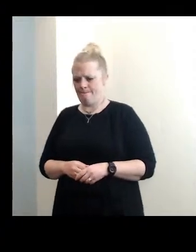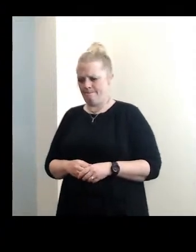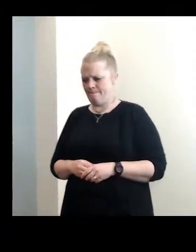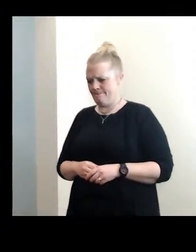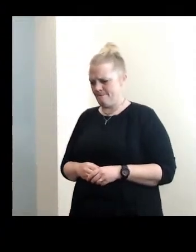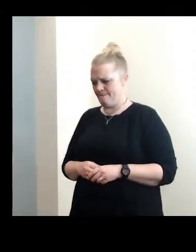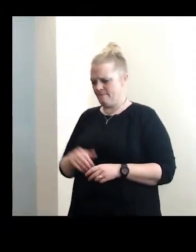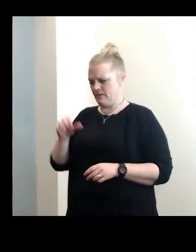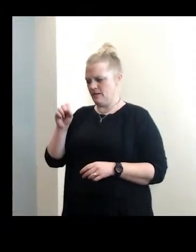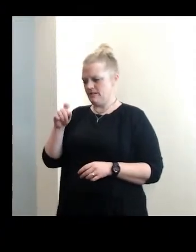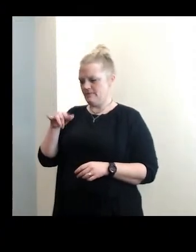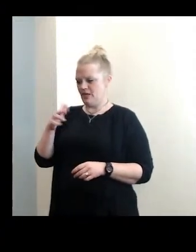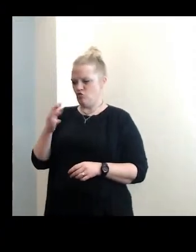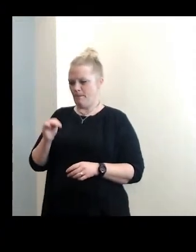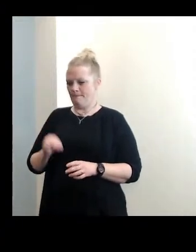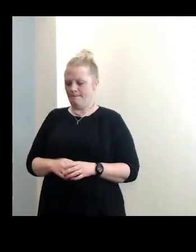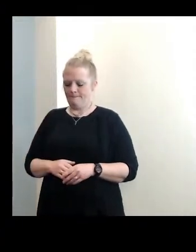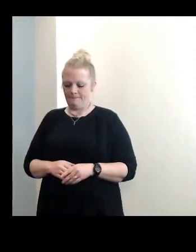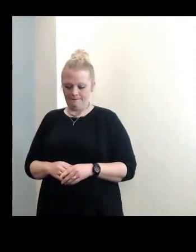Andy Young, Spectrum News.